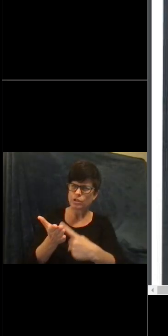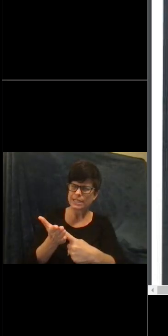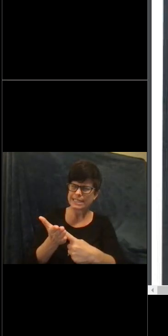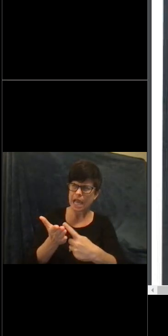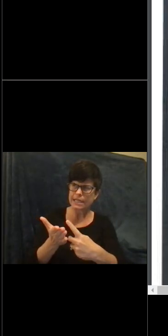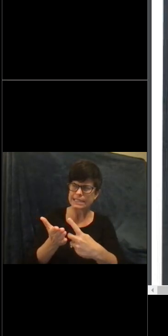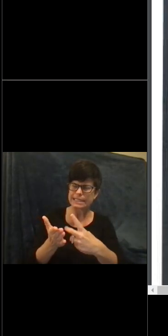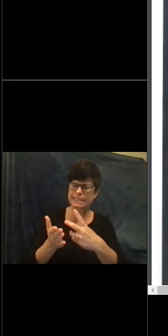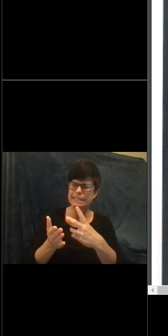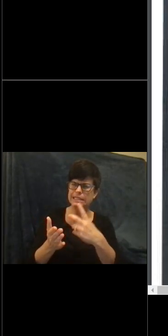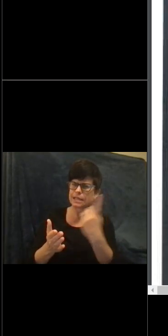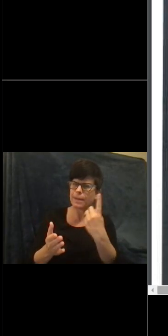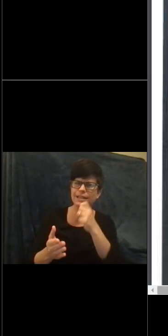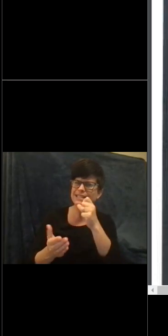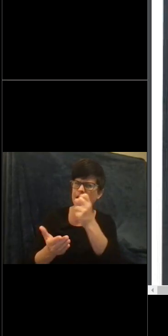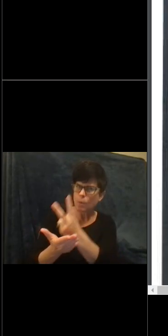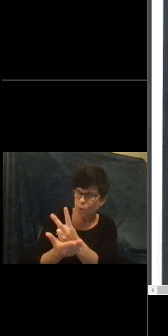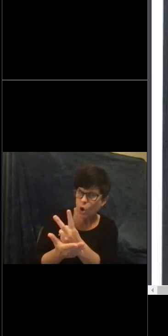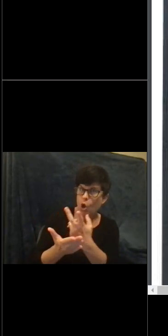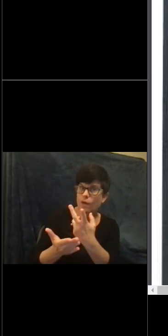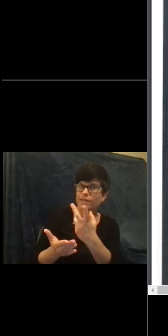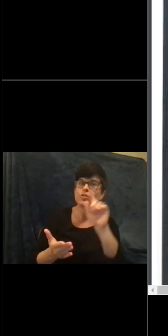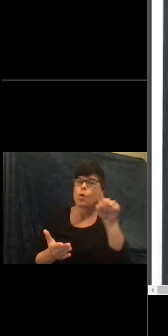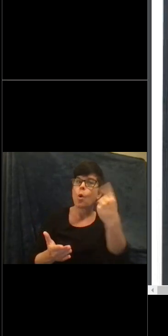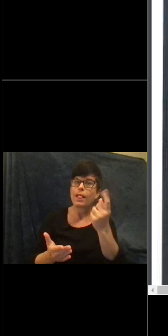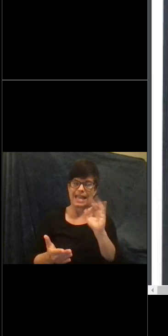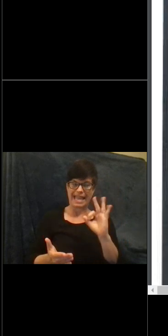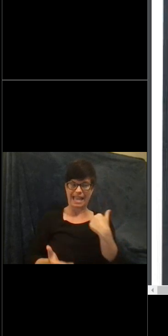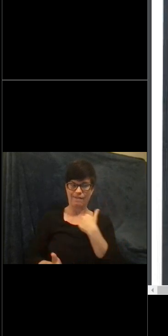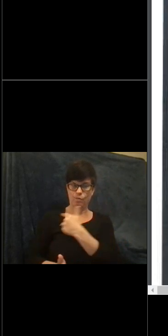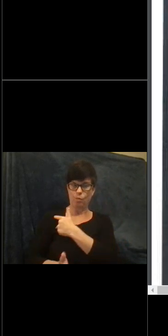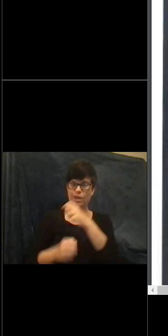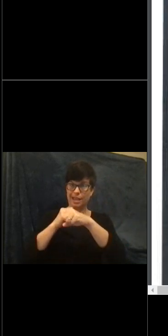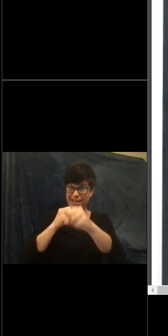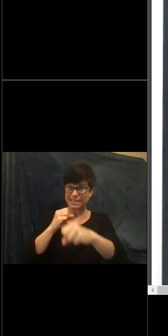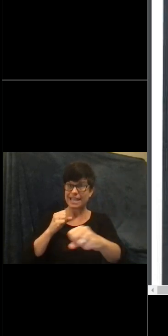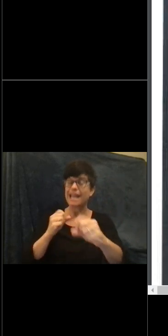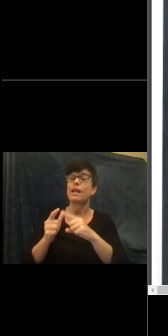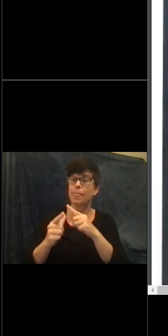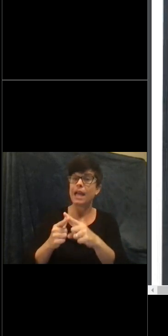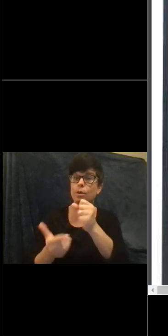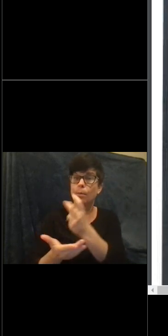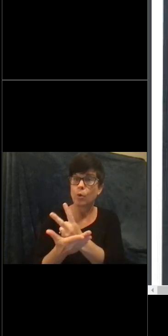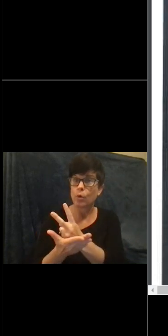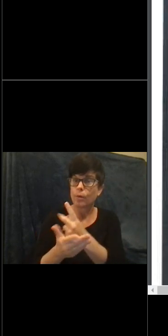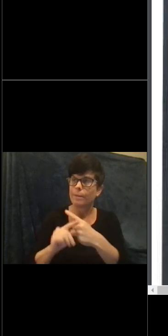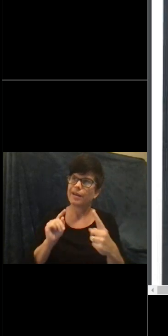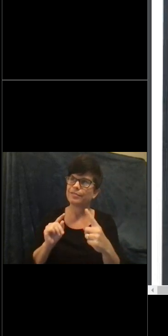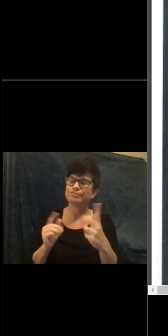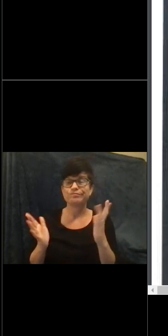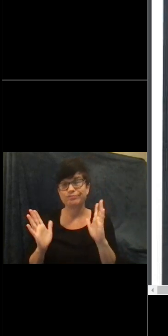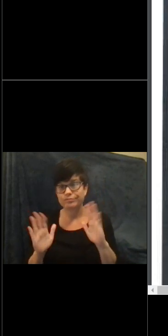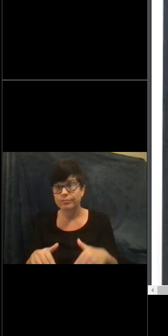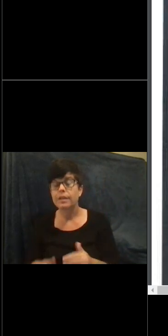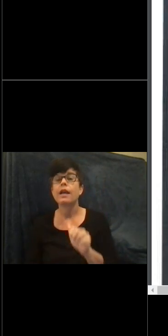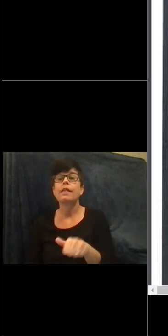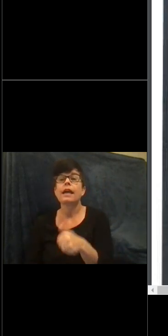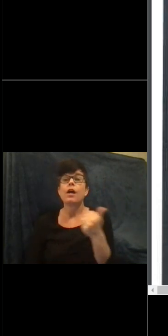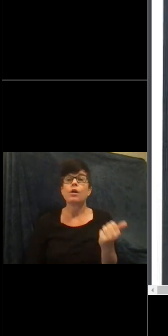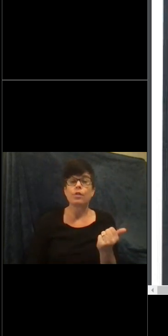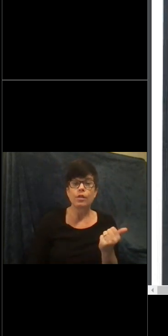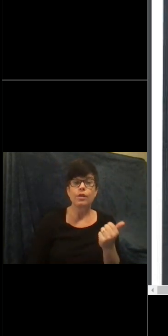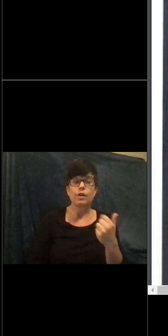on an extension of this request? The other thing, you know, there was, you know, we discussed, you know,